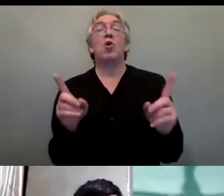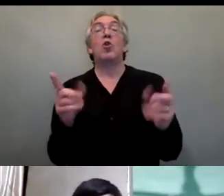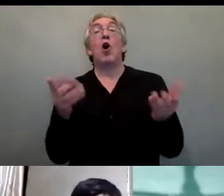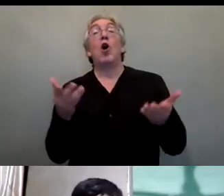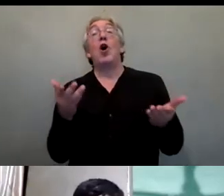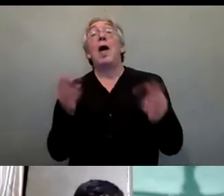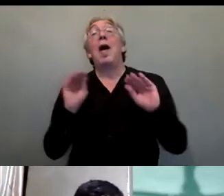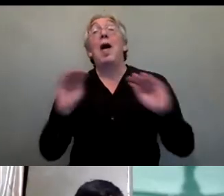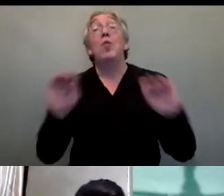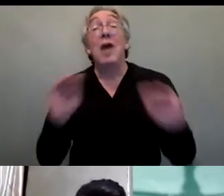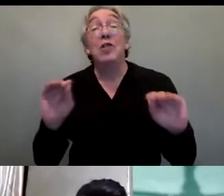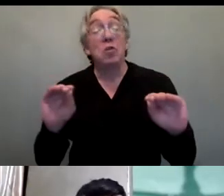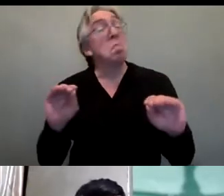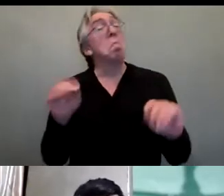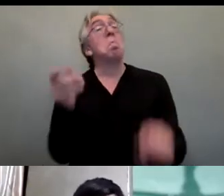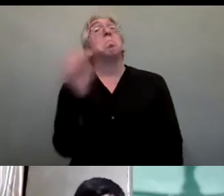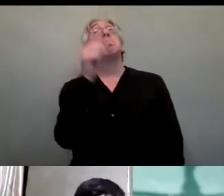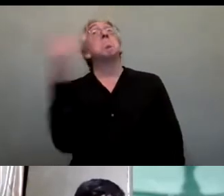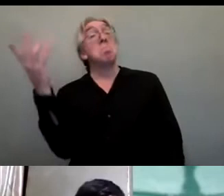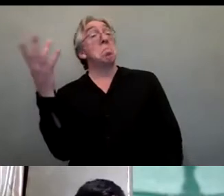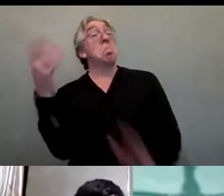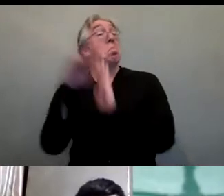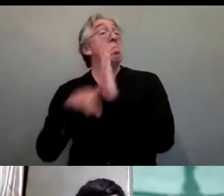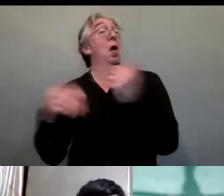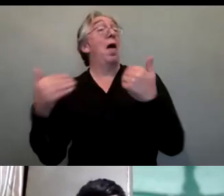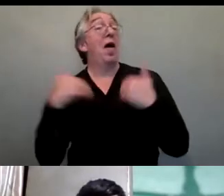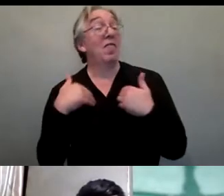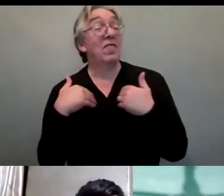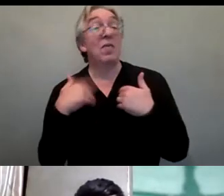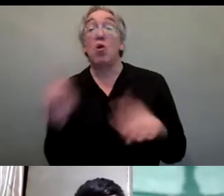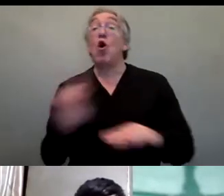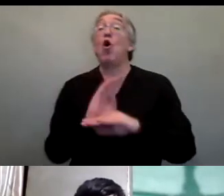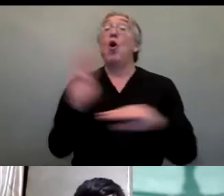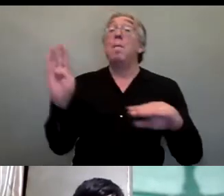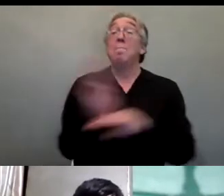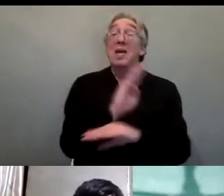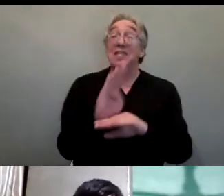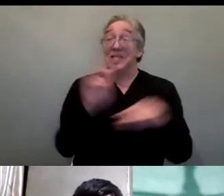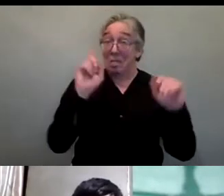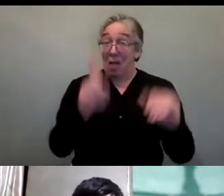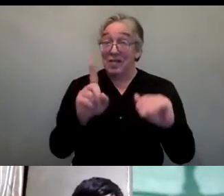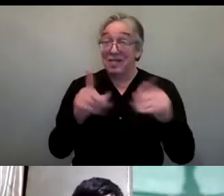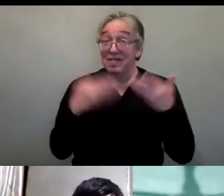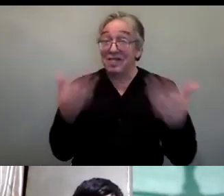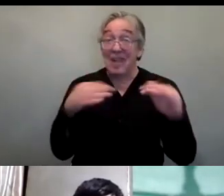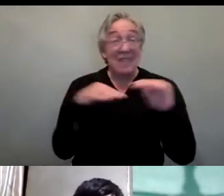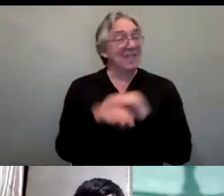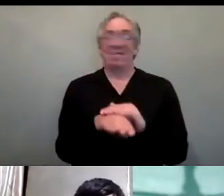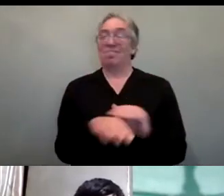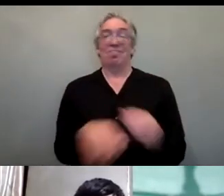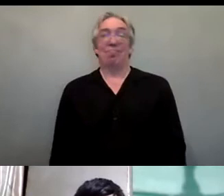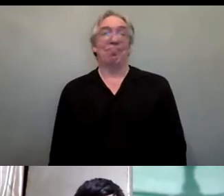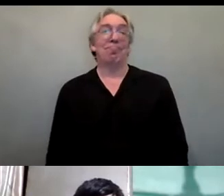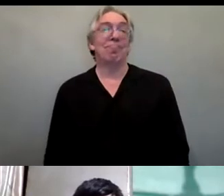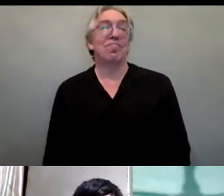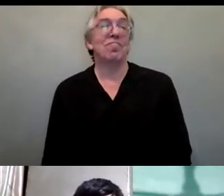promote the availability and usage of the internet by persons with disabilities, which, by the way, is part of the CRPD, Article